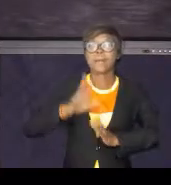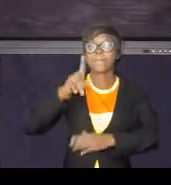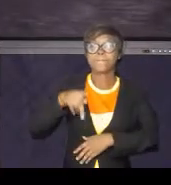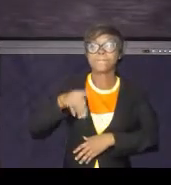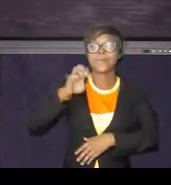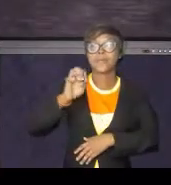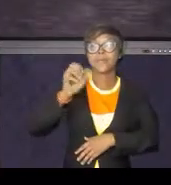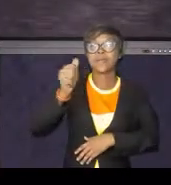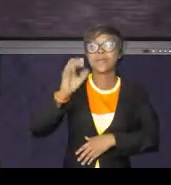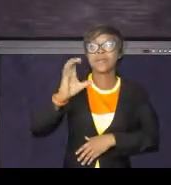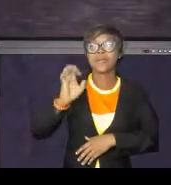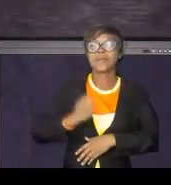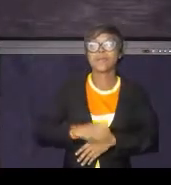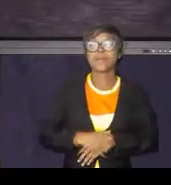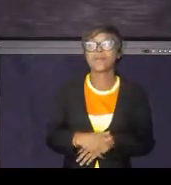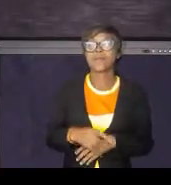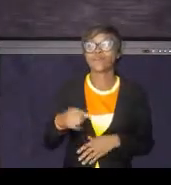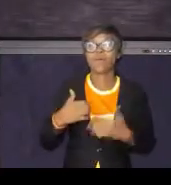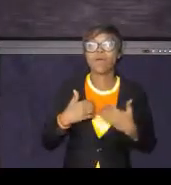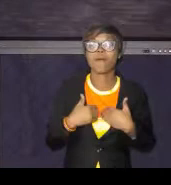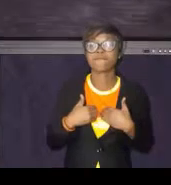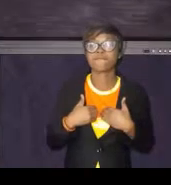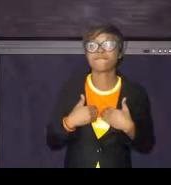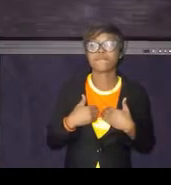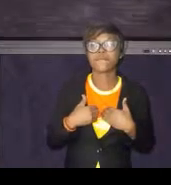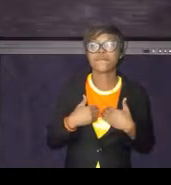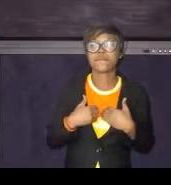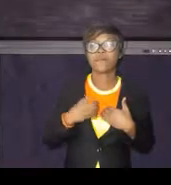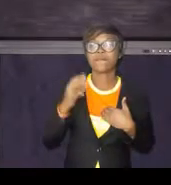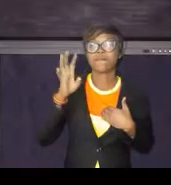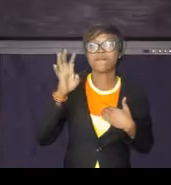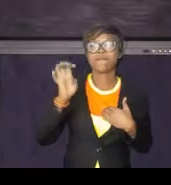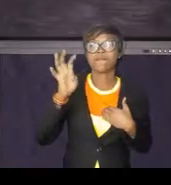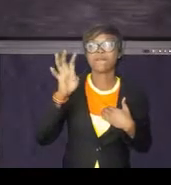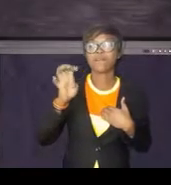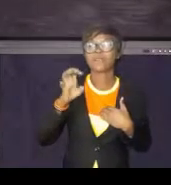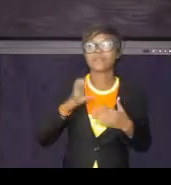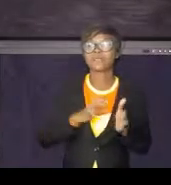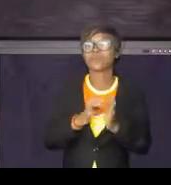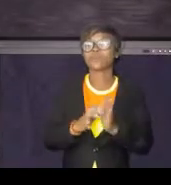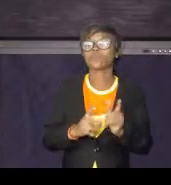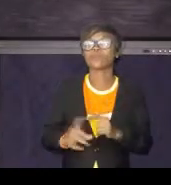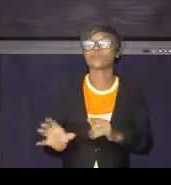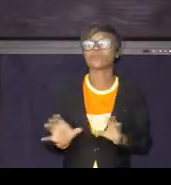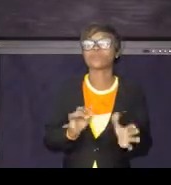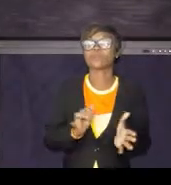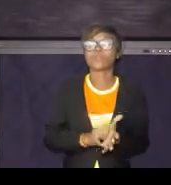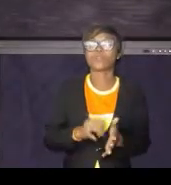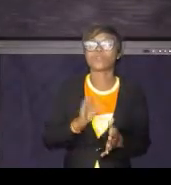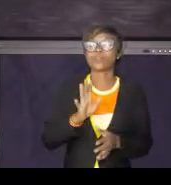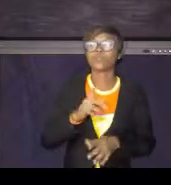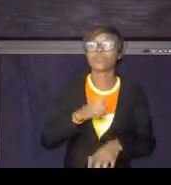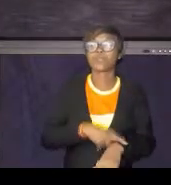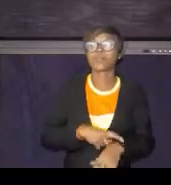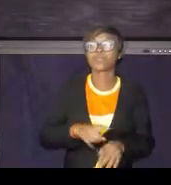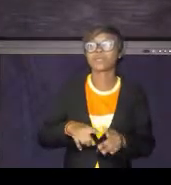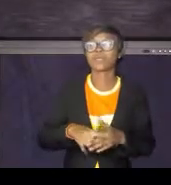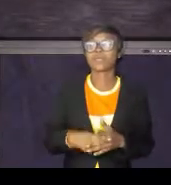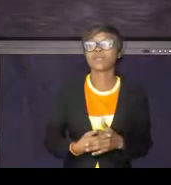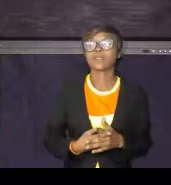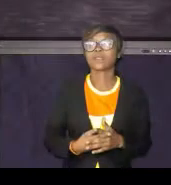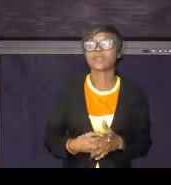peace, P-E-A-C-E. You have 40 seconds to do that. Your